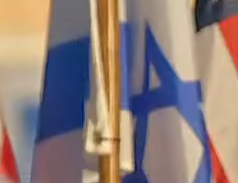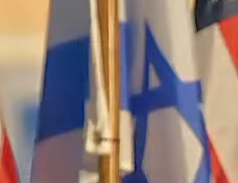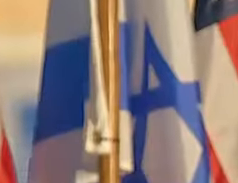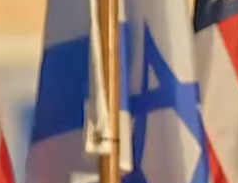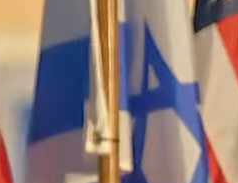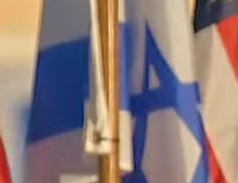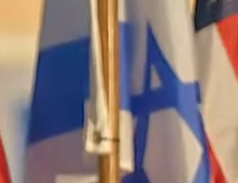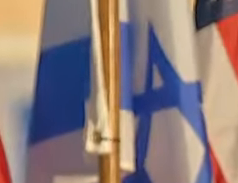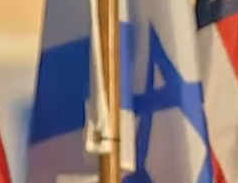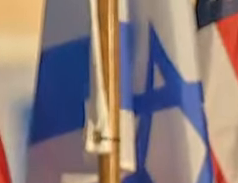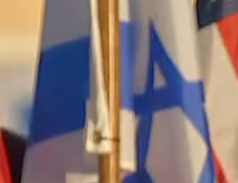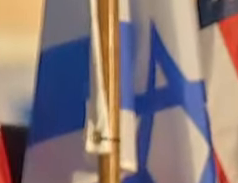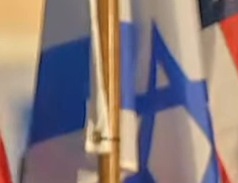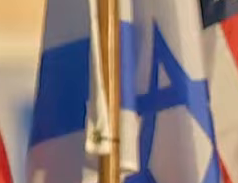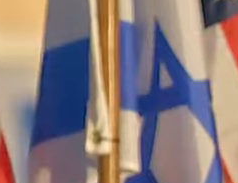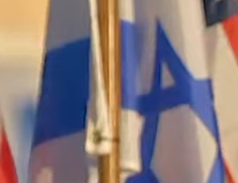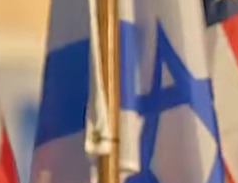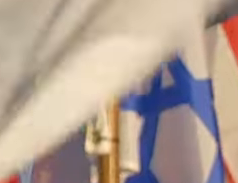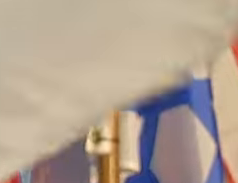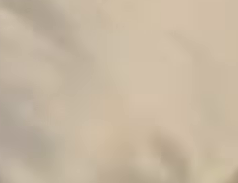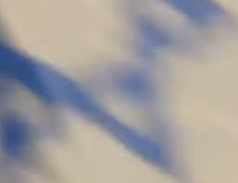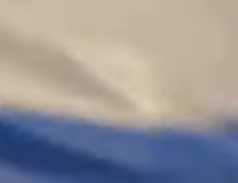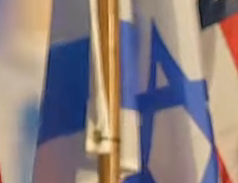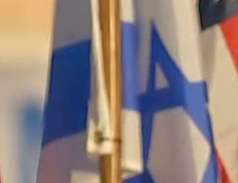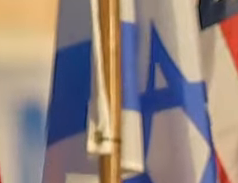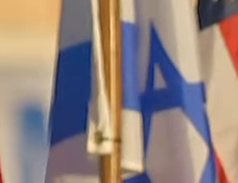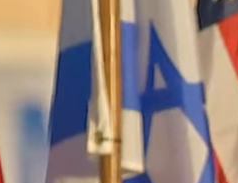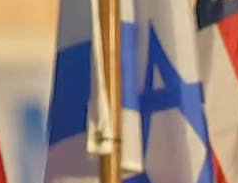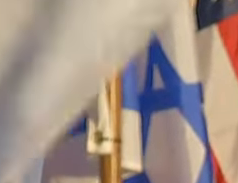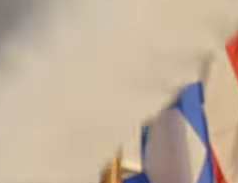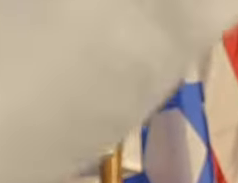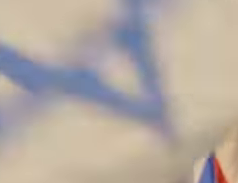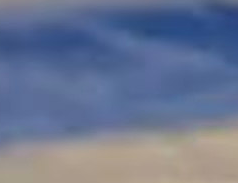world how strong we are.